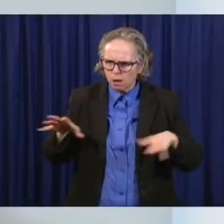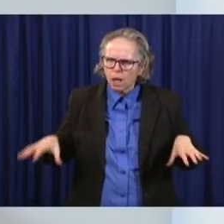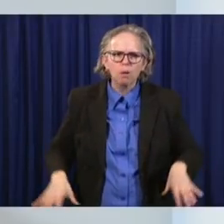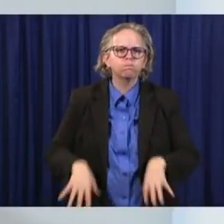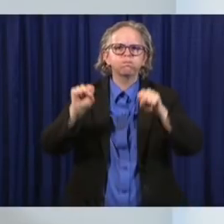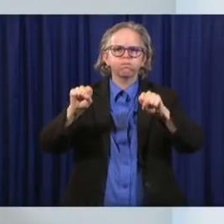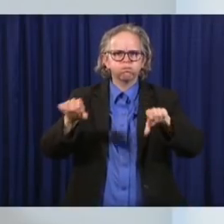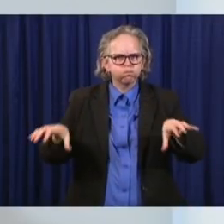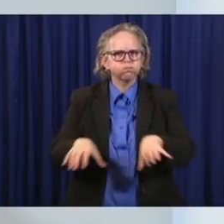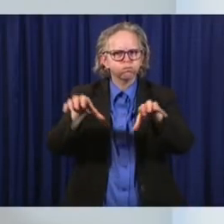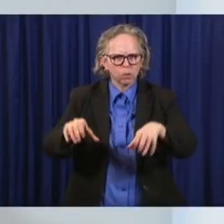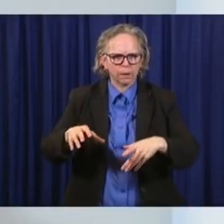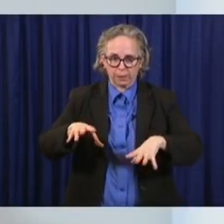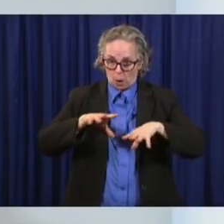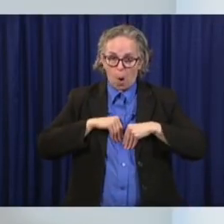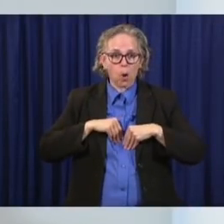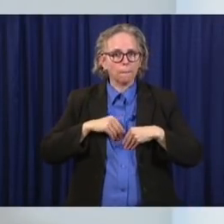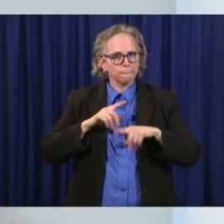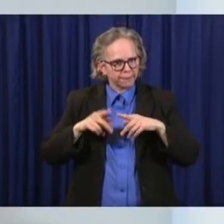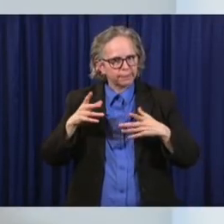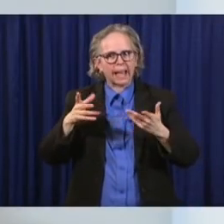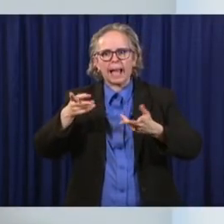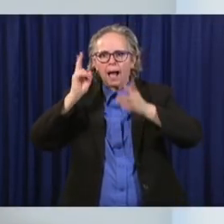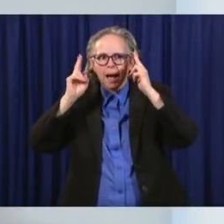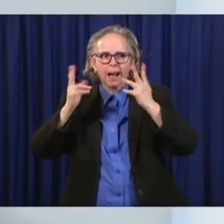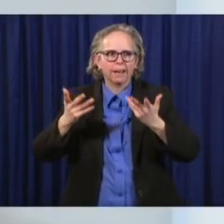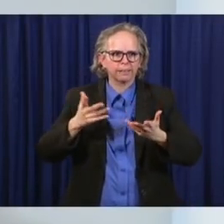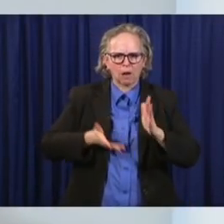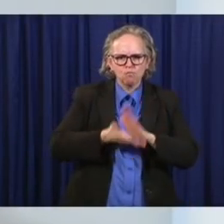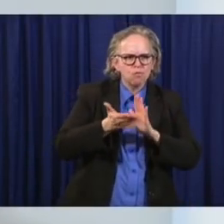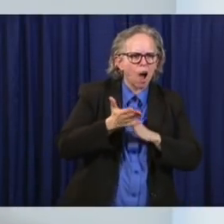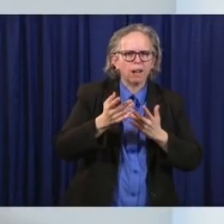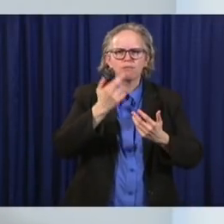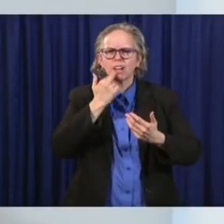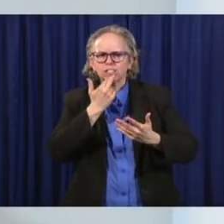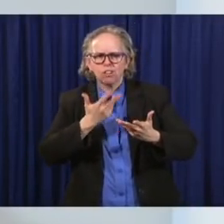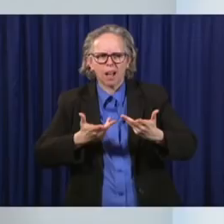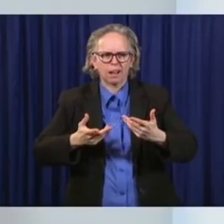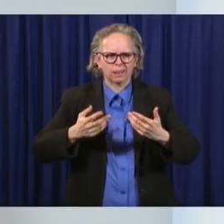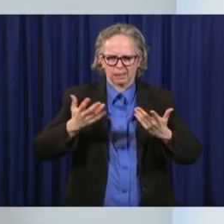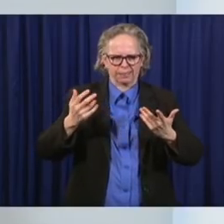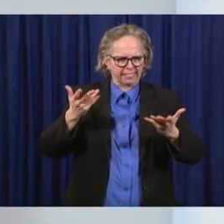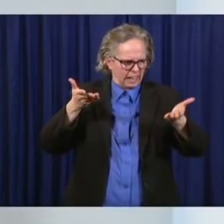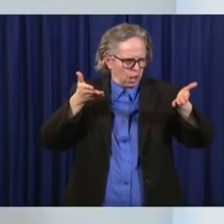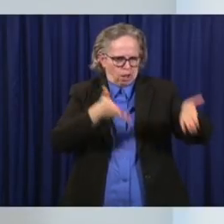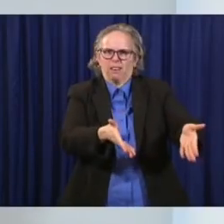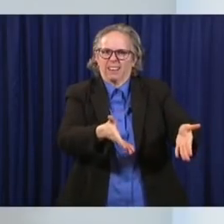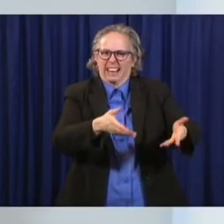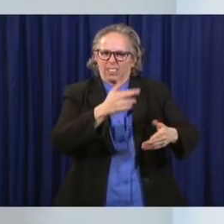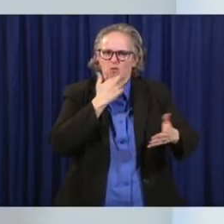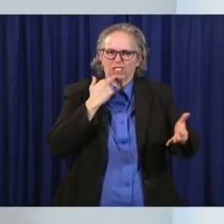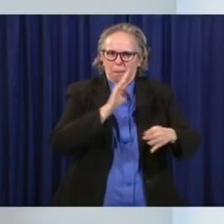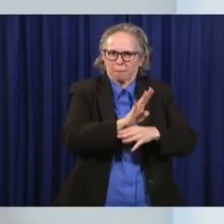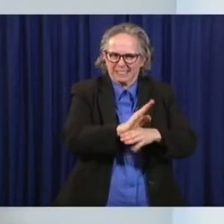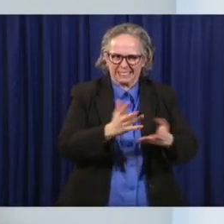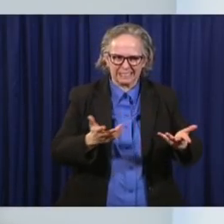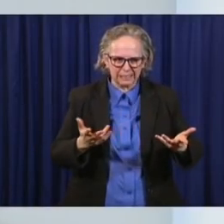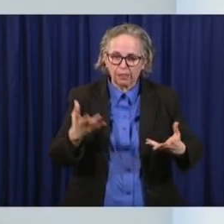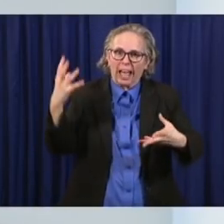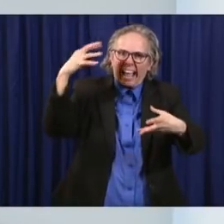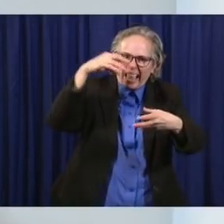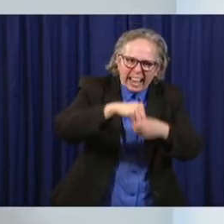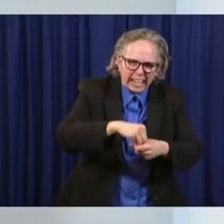They are operating the restaurant. They're physically there. They just don't own it on a piece of paper. They're actively involved in the